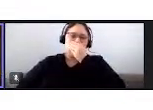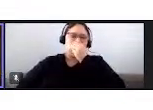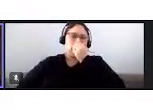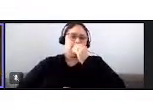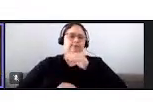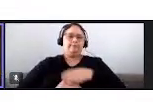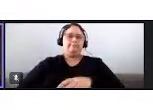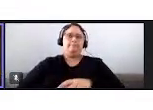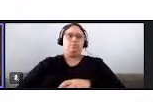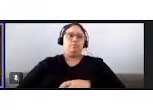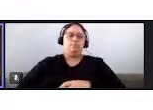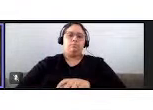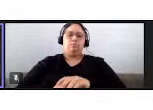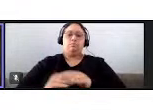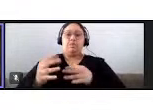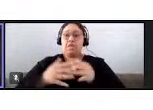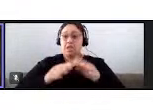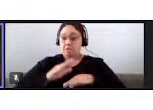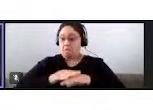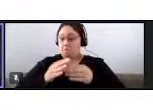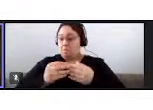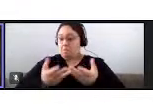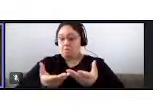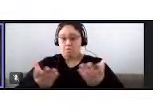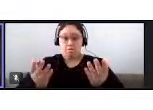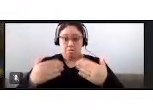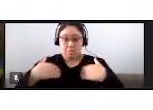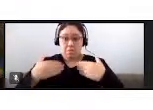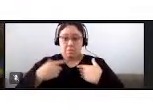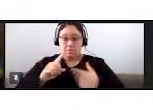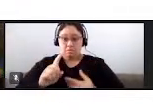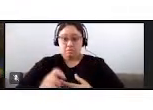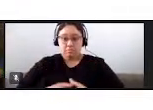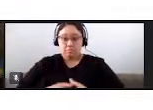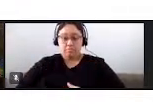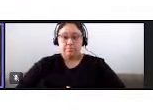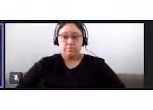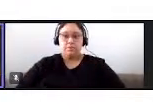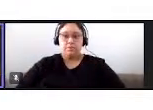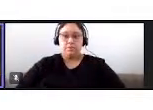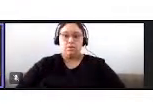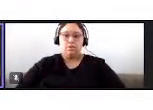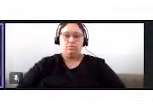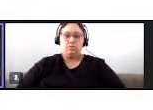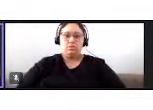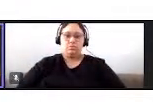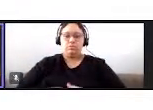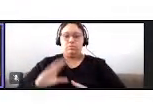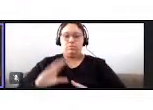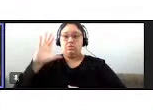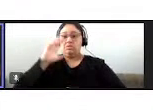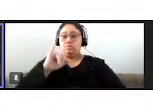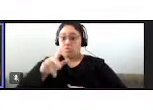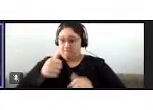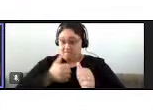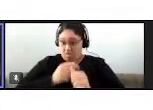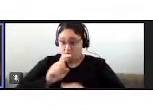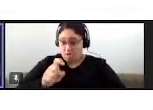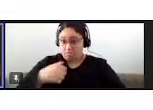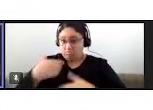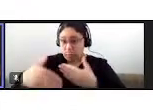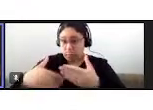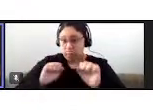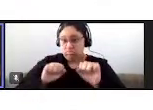Thank you very much. Any other member? Member, you happy? It seems like you have a follow-up. You can proceed.